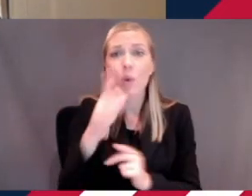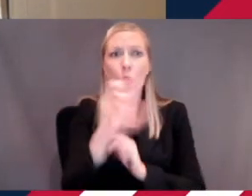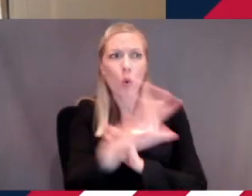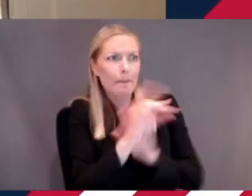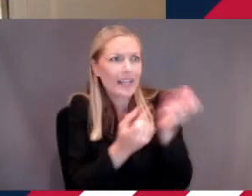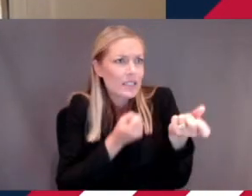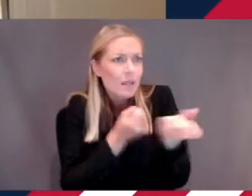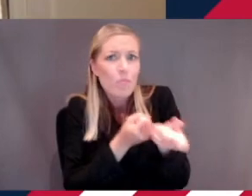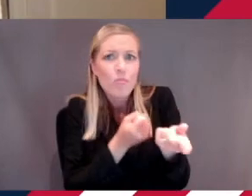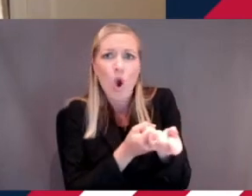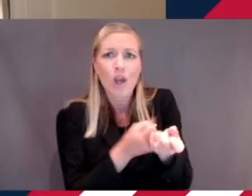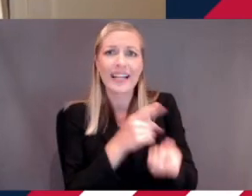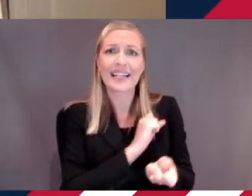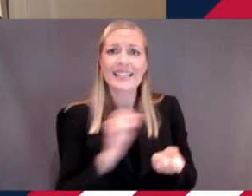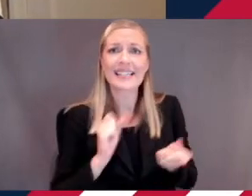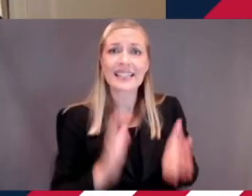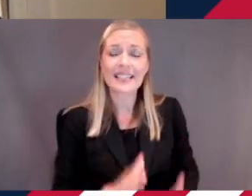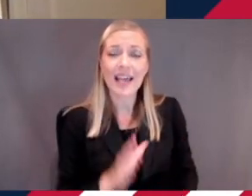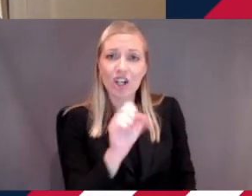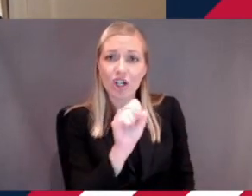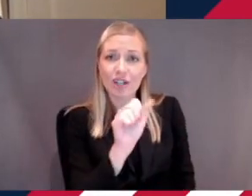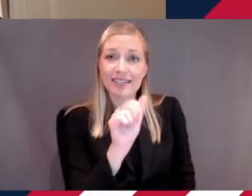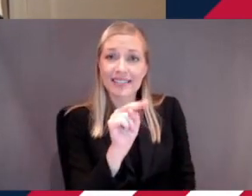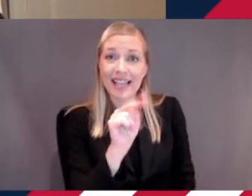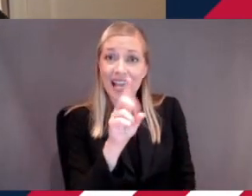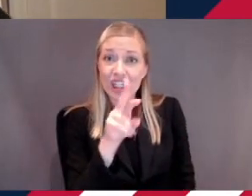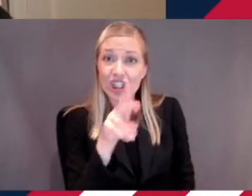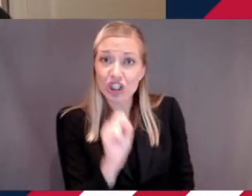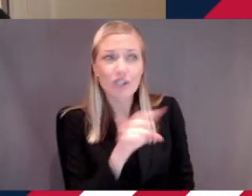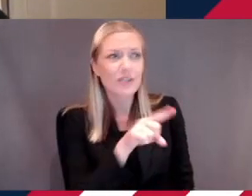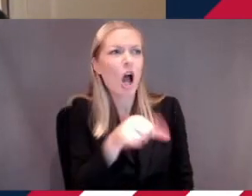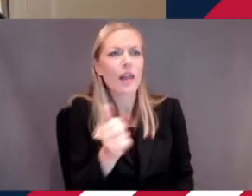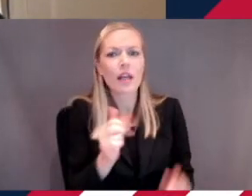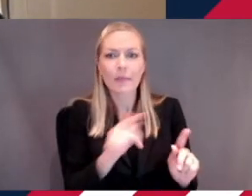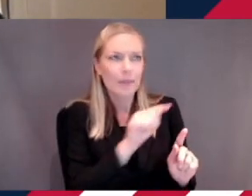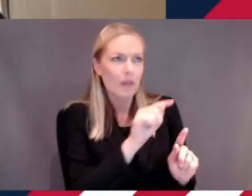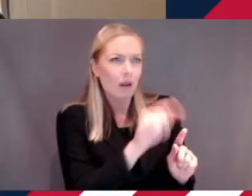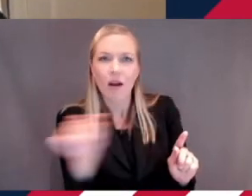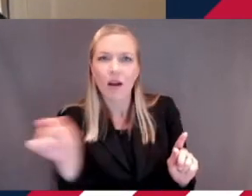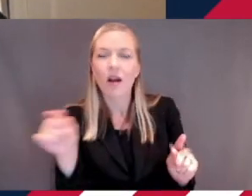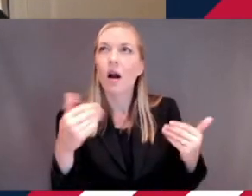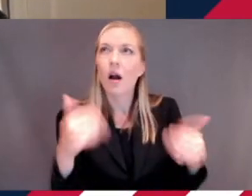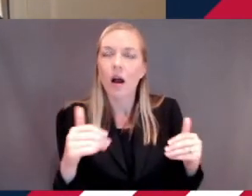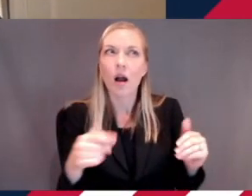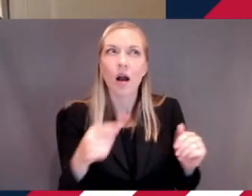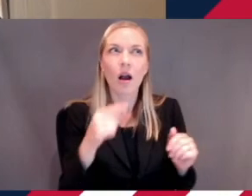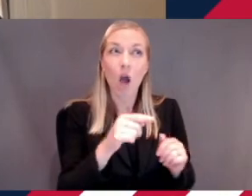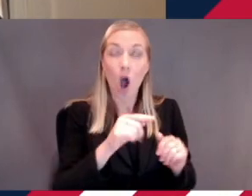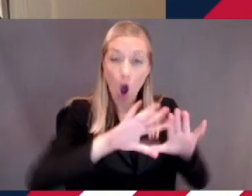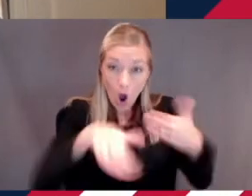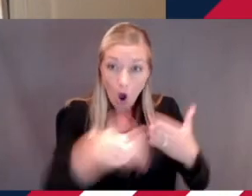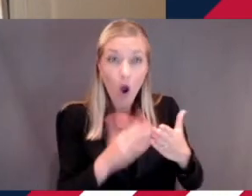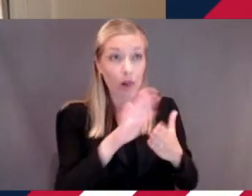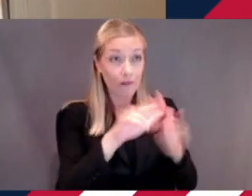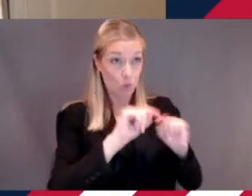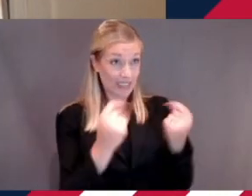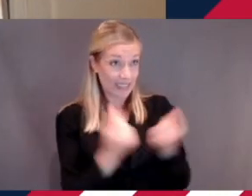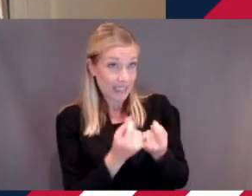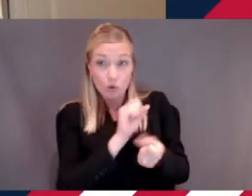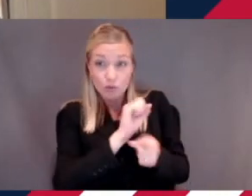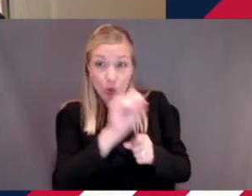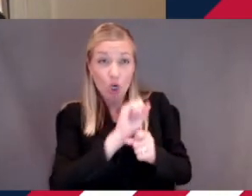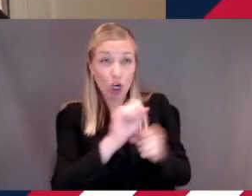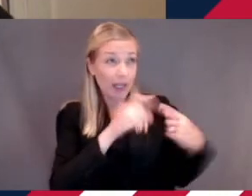this campaign, because everybody should be proud. And we have worked hard. Team Biden has worked hard. We